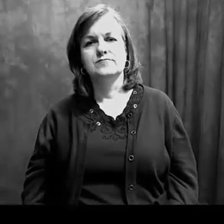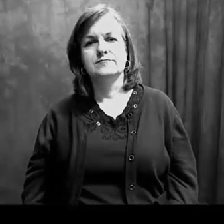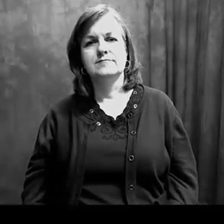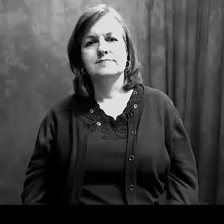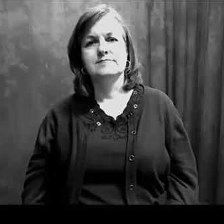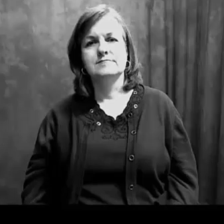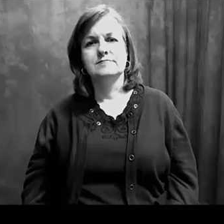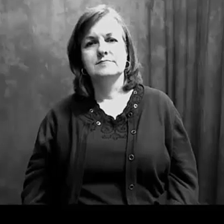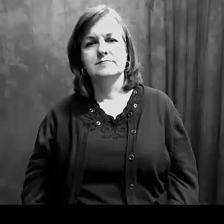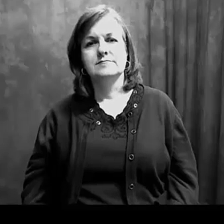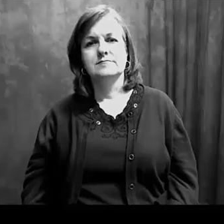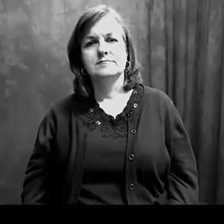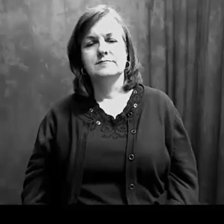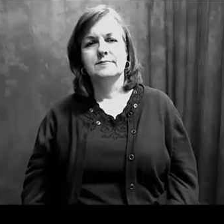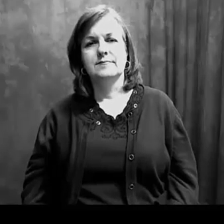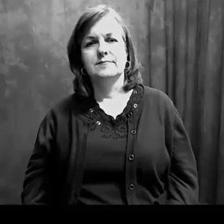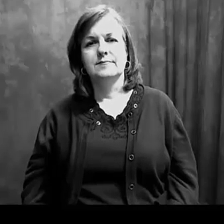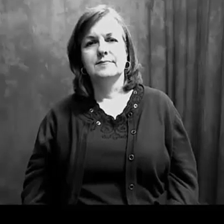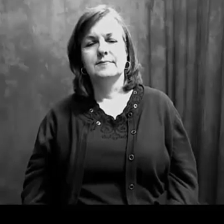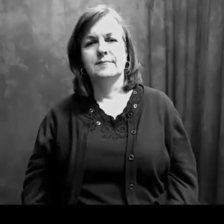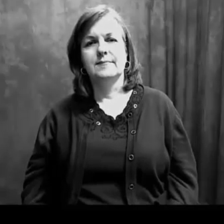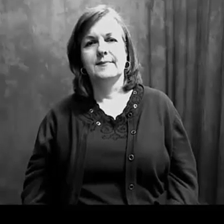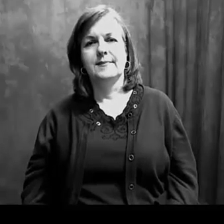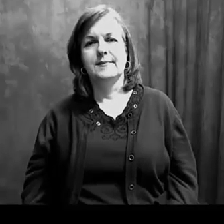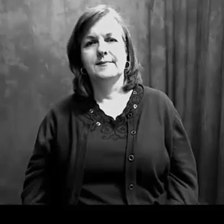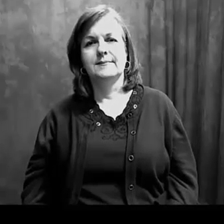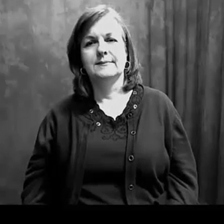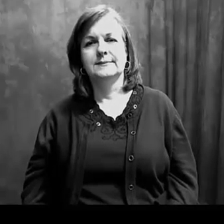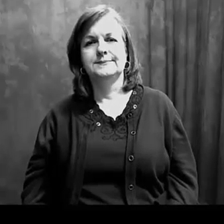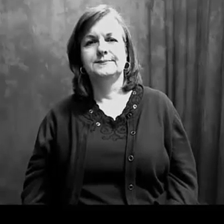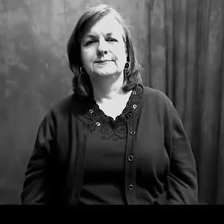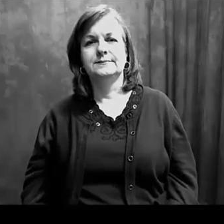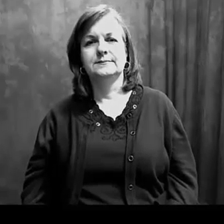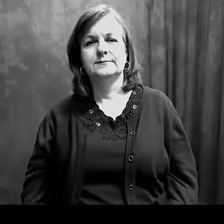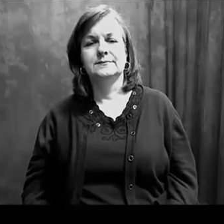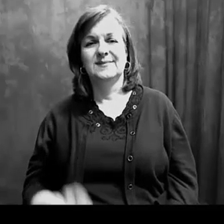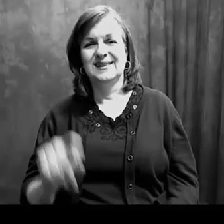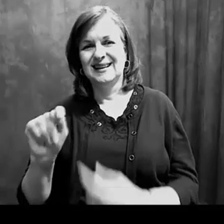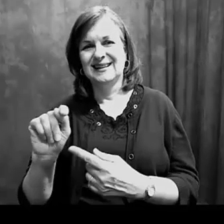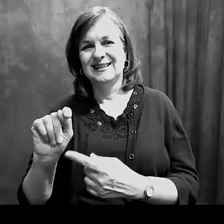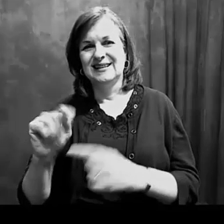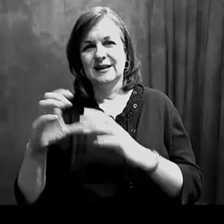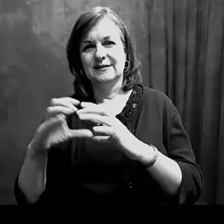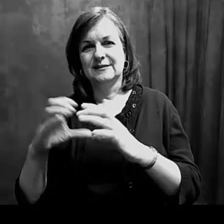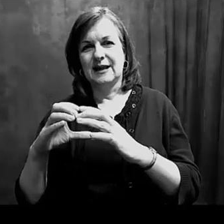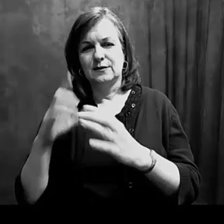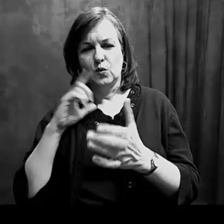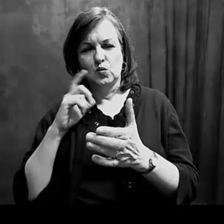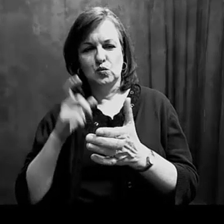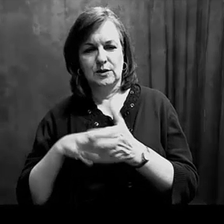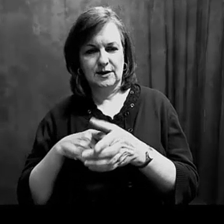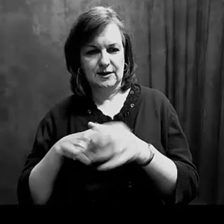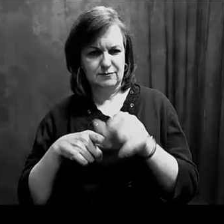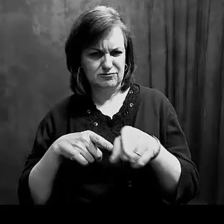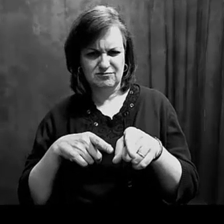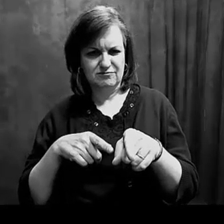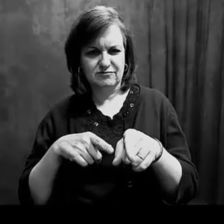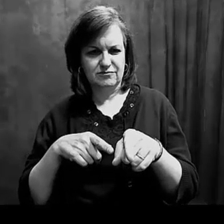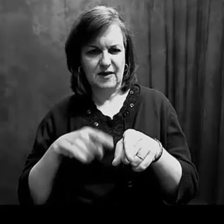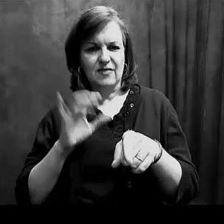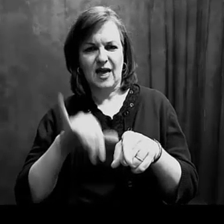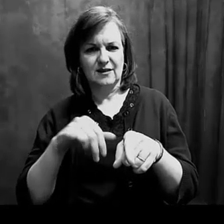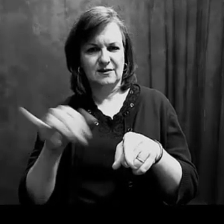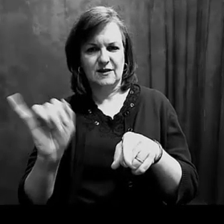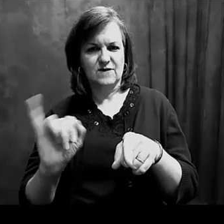at is these T cells as essentially recognizing an infection